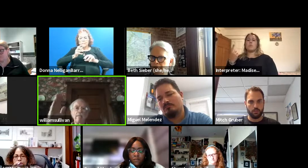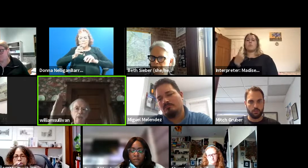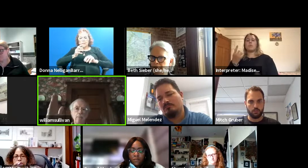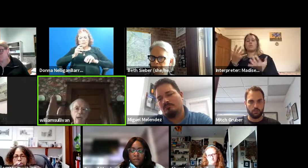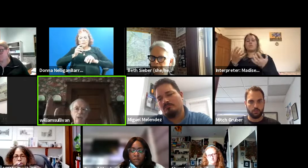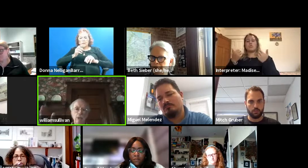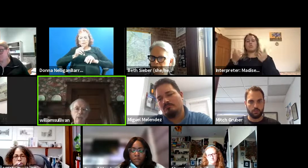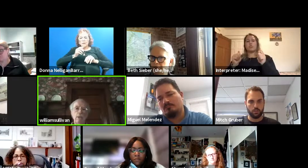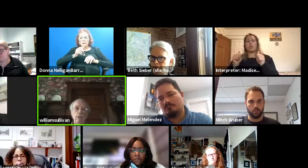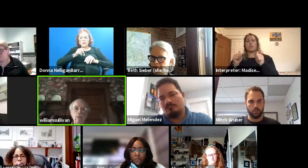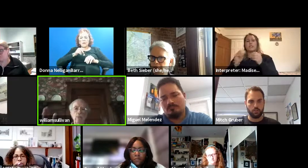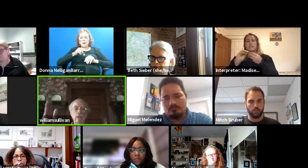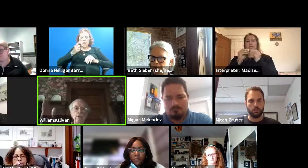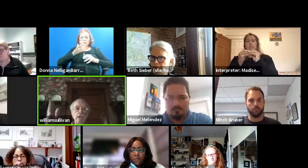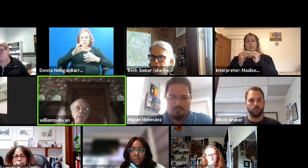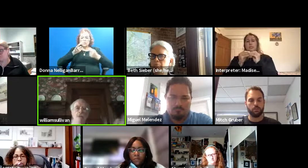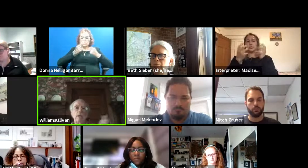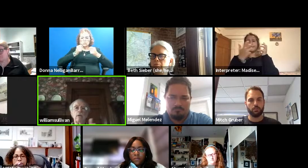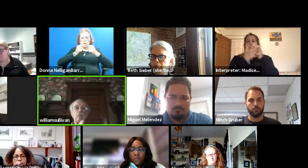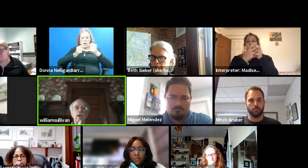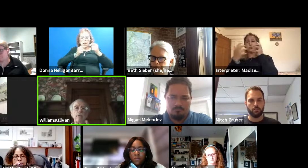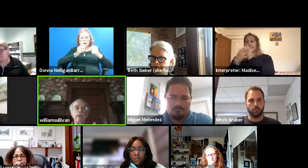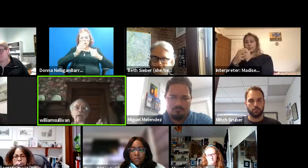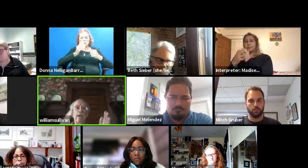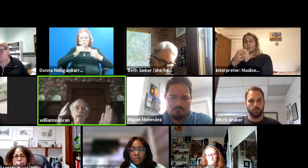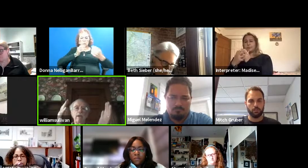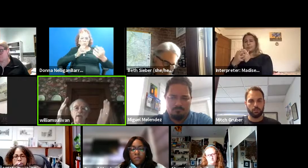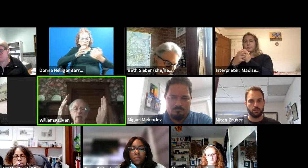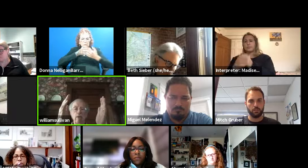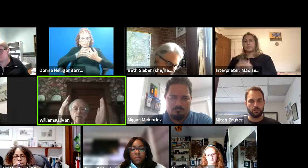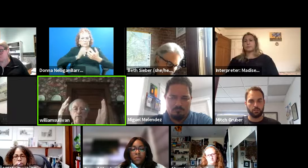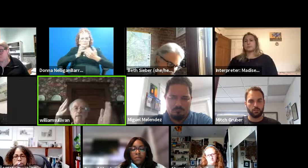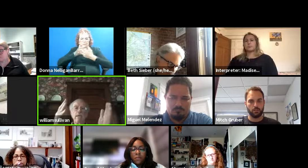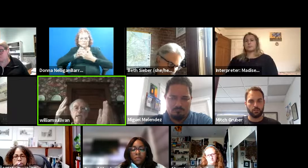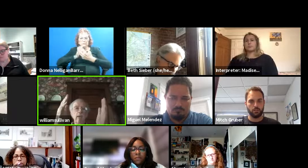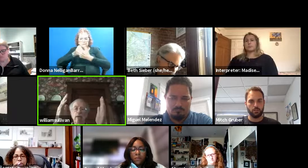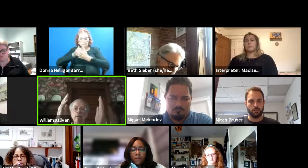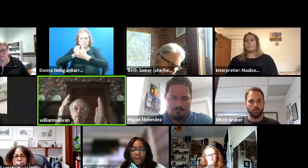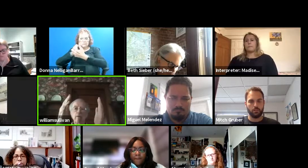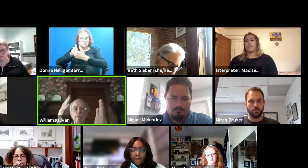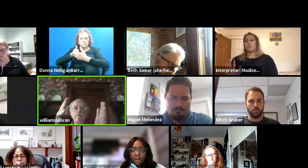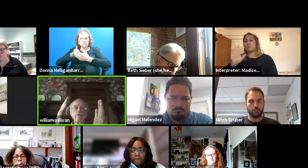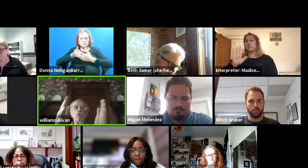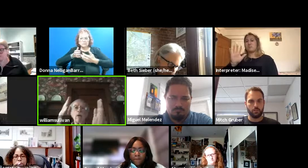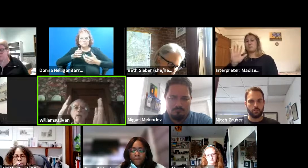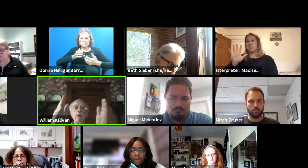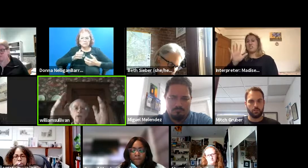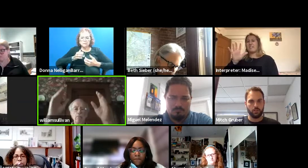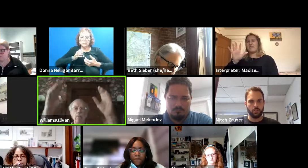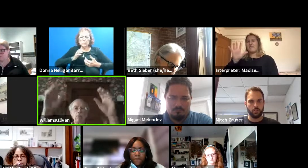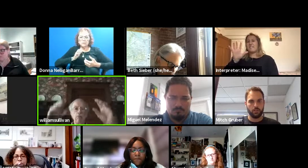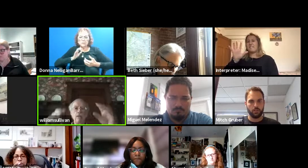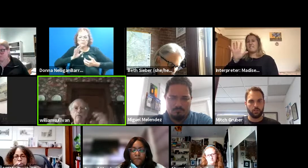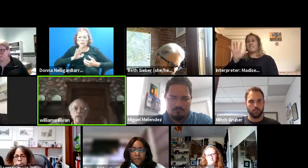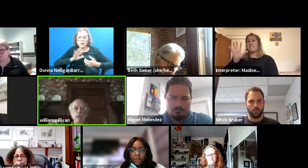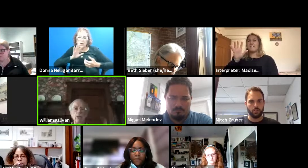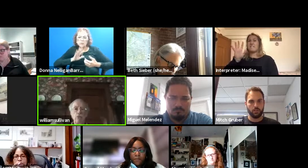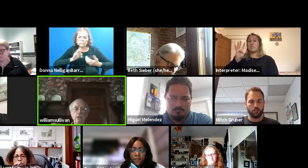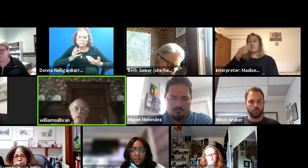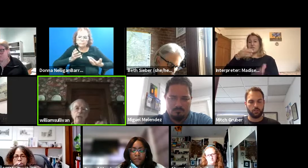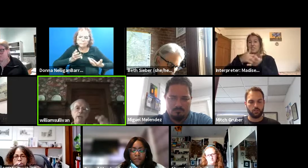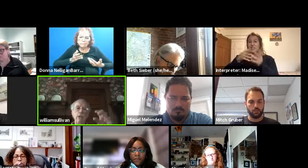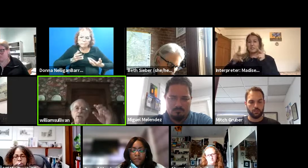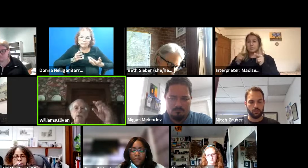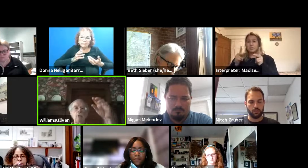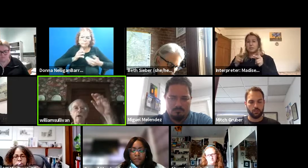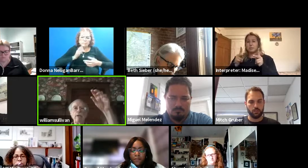exactly even as possible. We know there'll be roughly, 50 54,000 people roughly in each